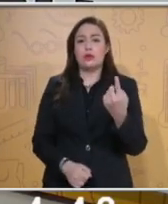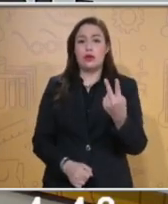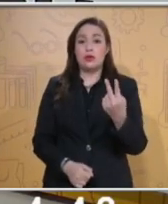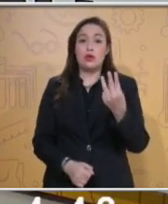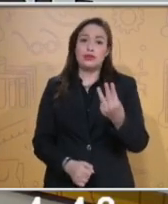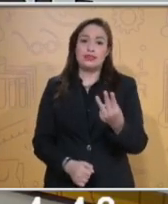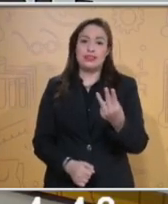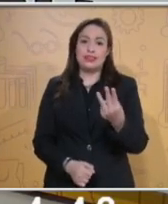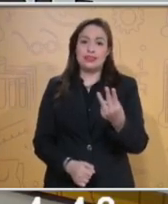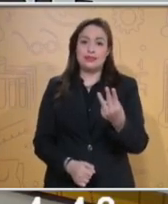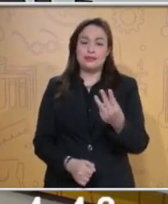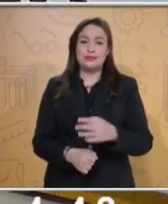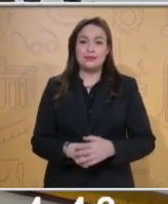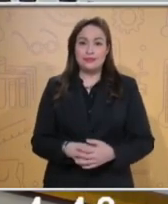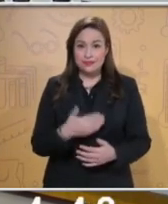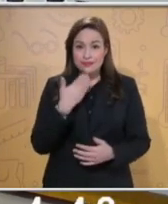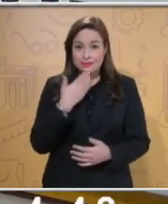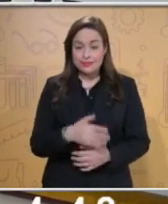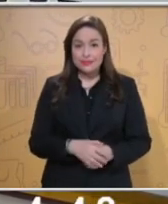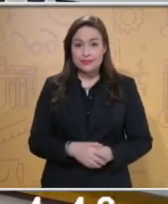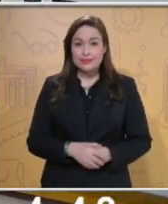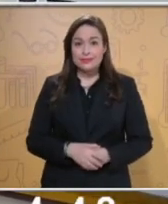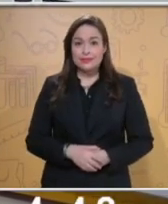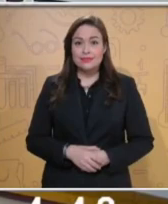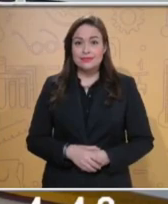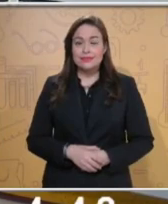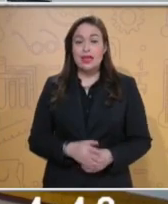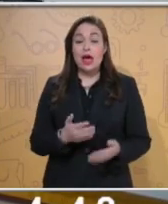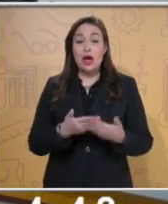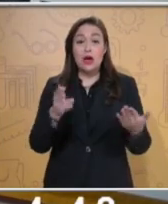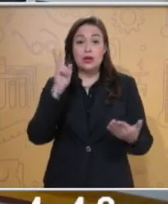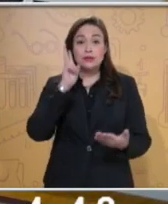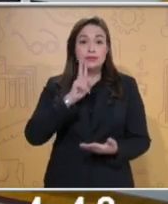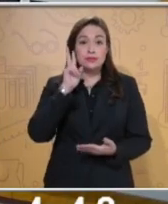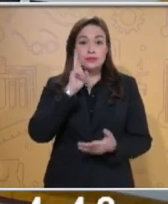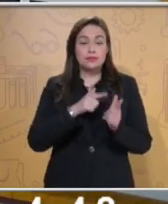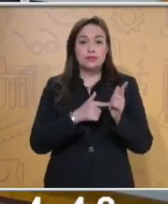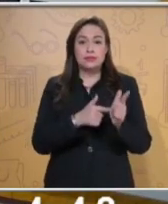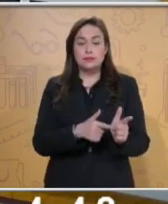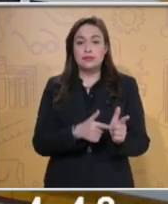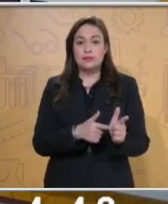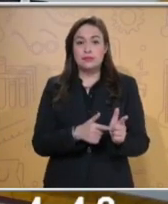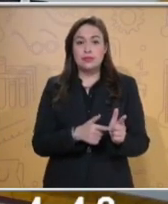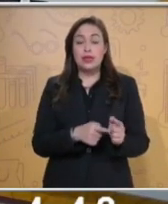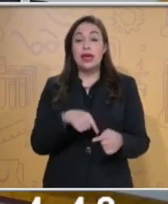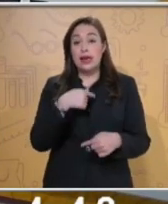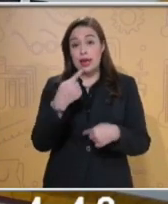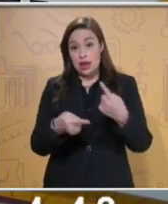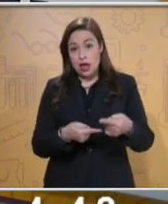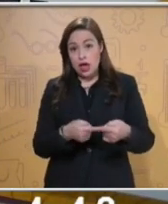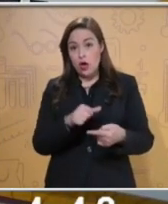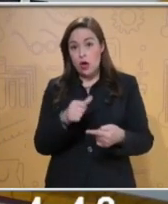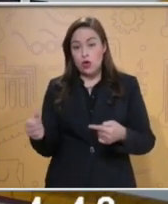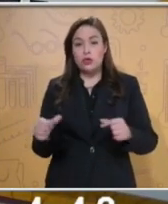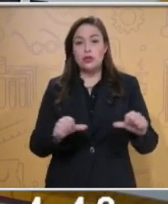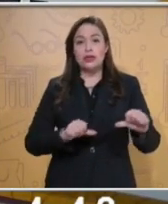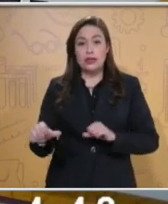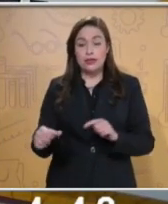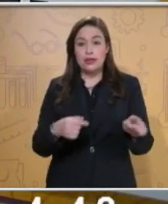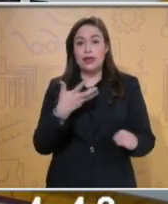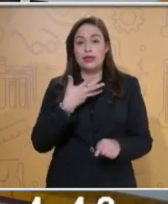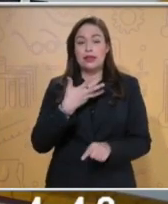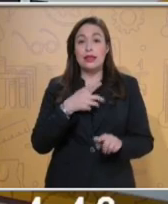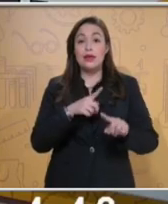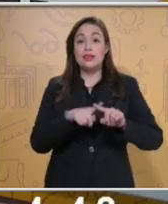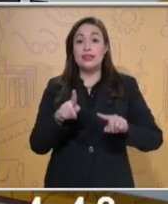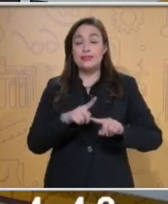1, 2, and 3, okay? Now, let's continue. In this other practice, you can see also different kind